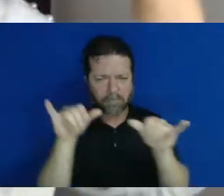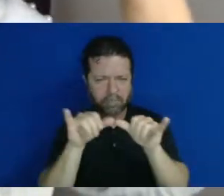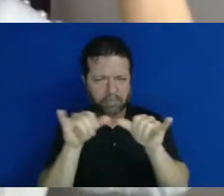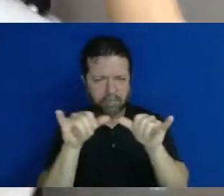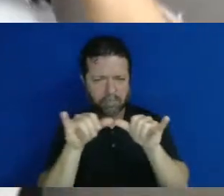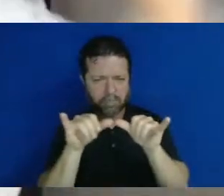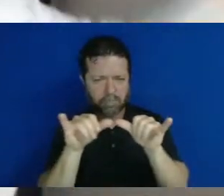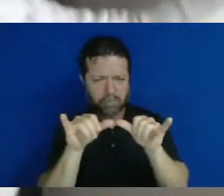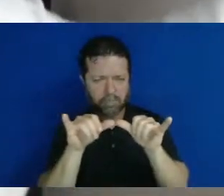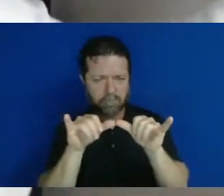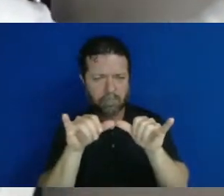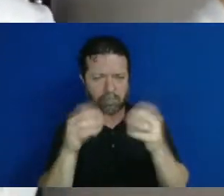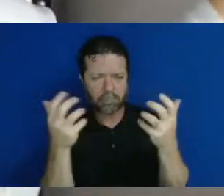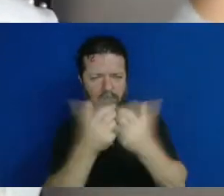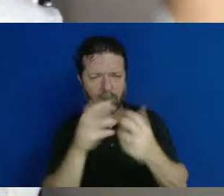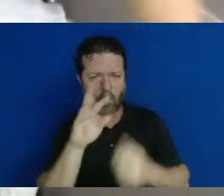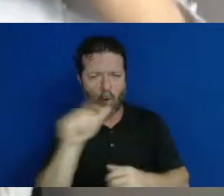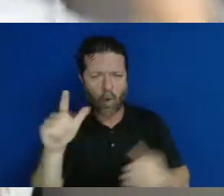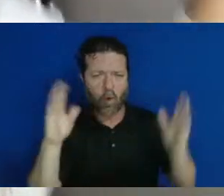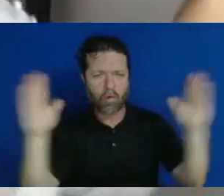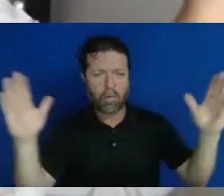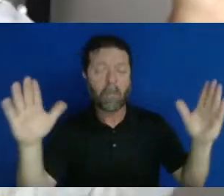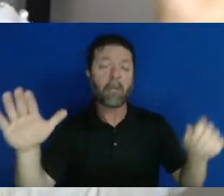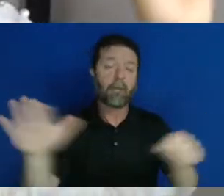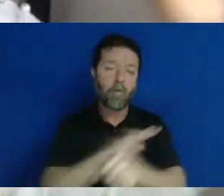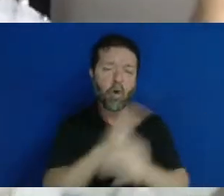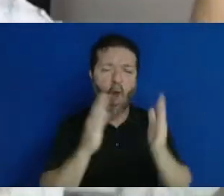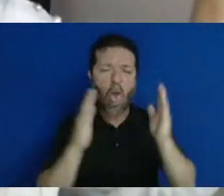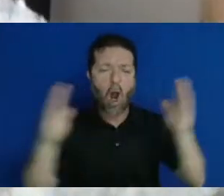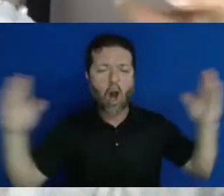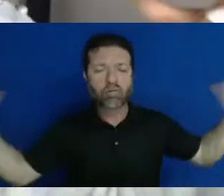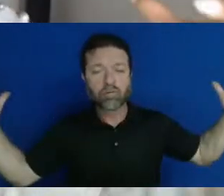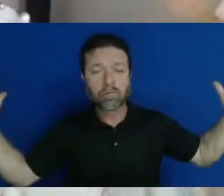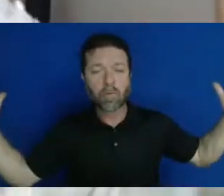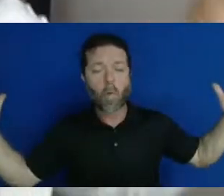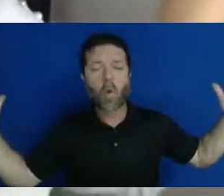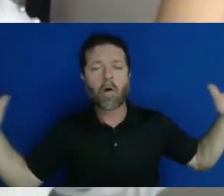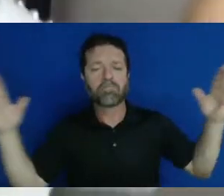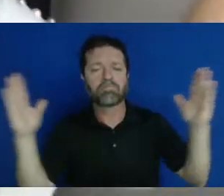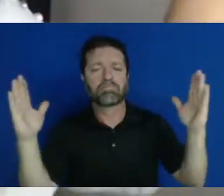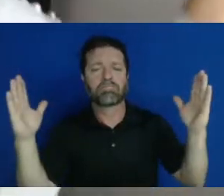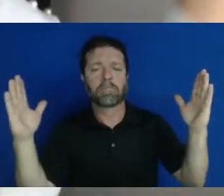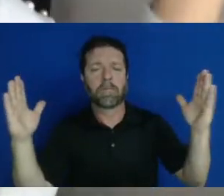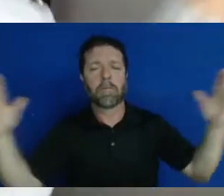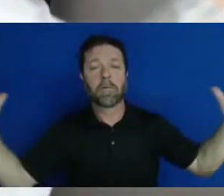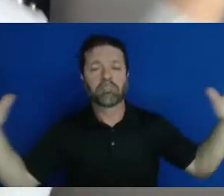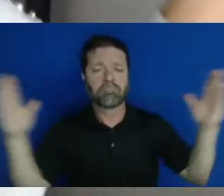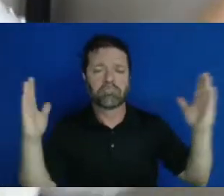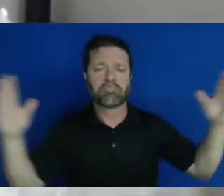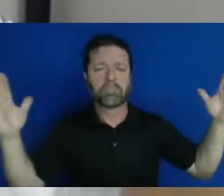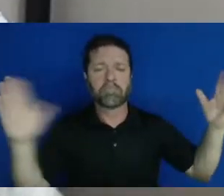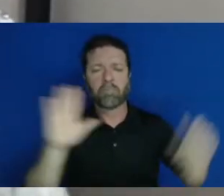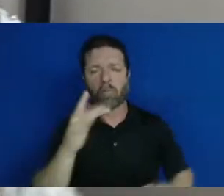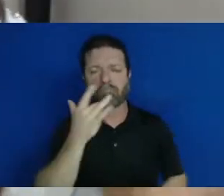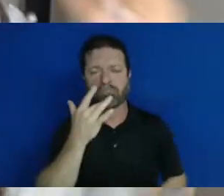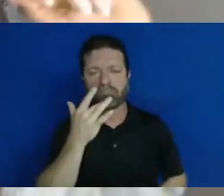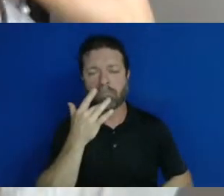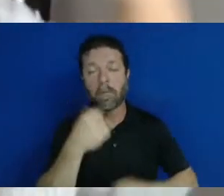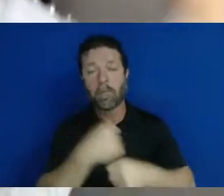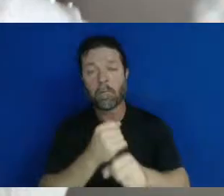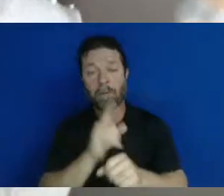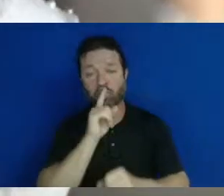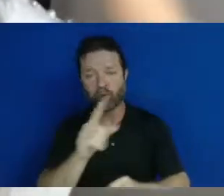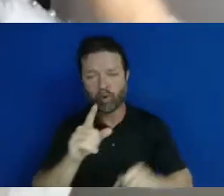you can completely spread it out against a big wall. It's just your preference, but just making sure that it is on the solid wall and it